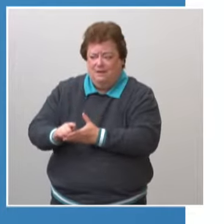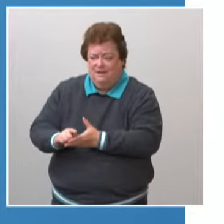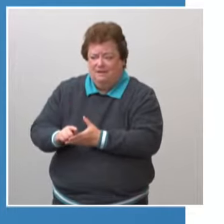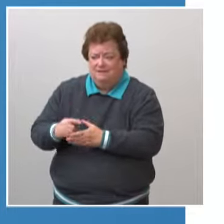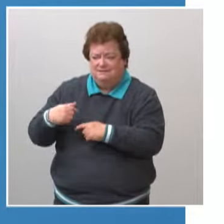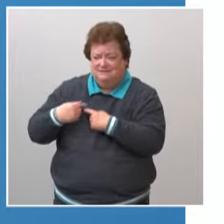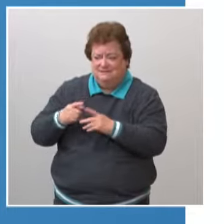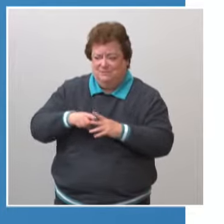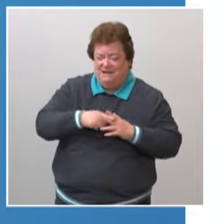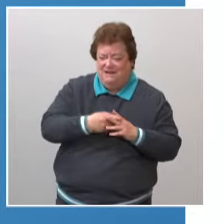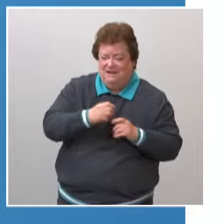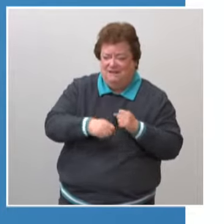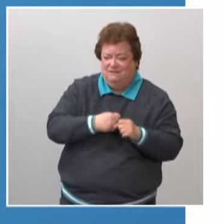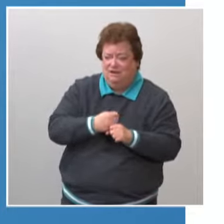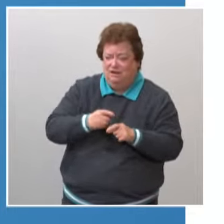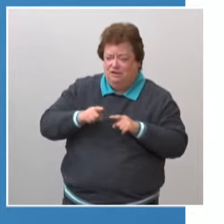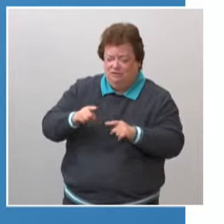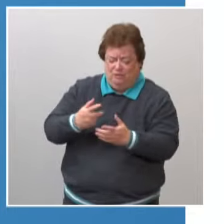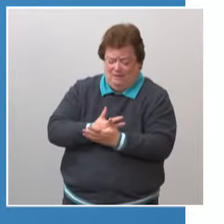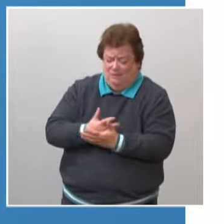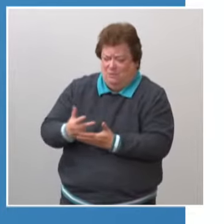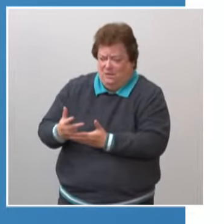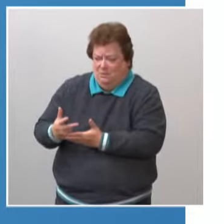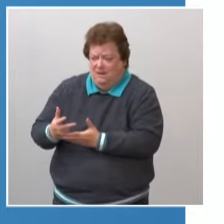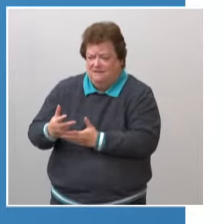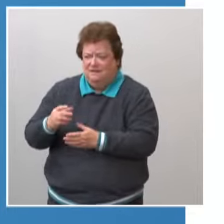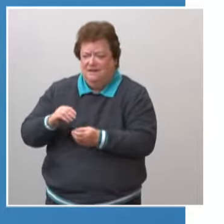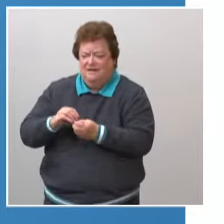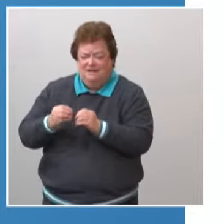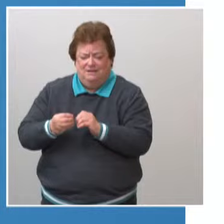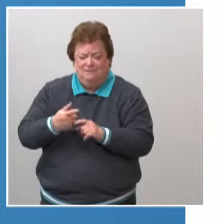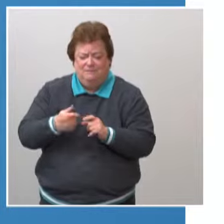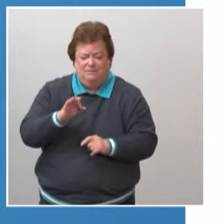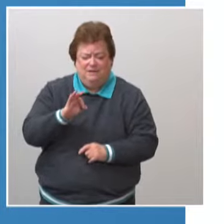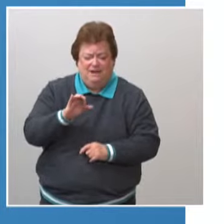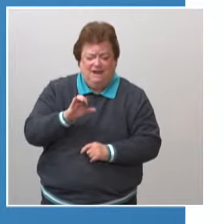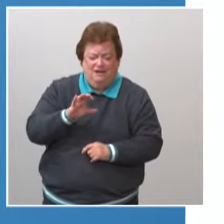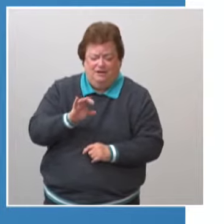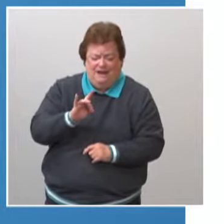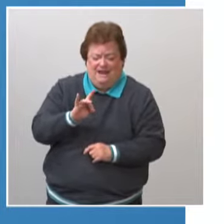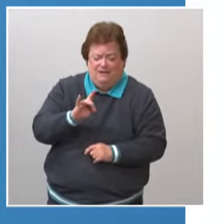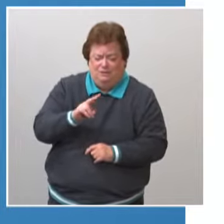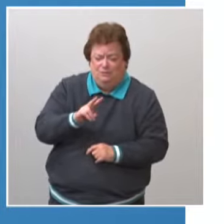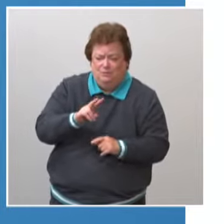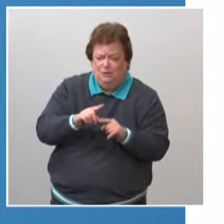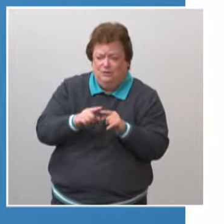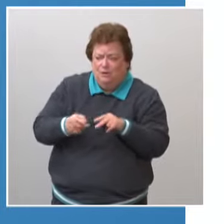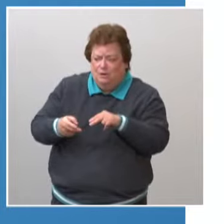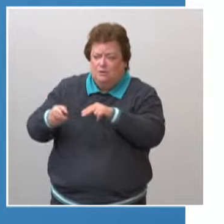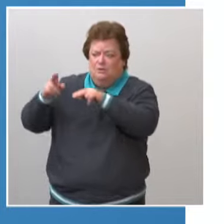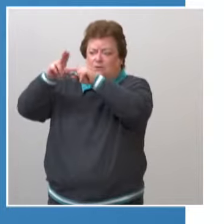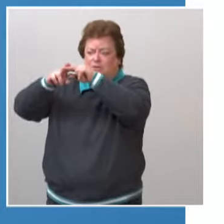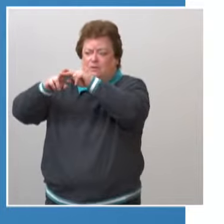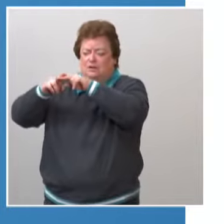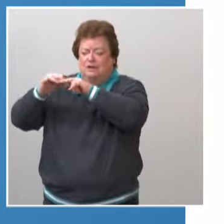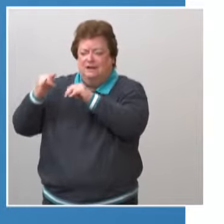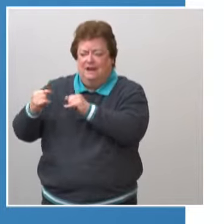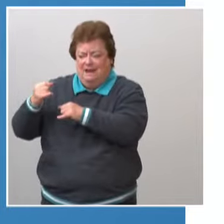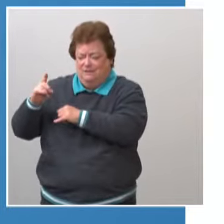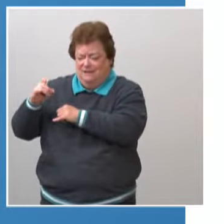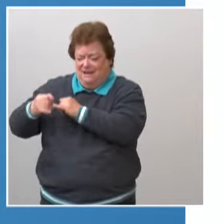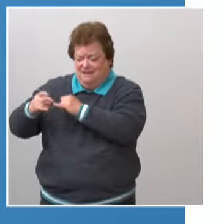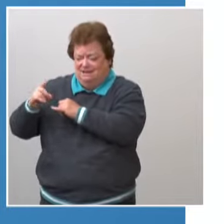year. Over a 3-week period, the number of new cases increased from 982 the week ending December